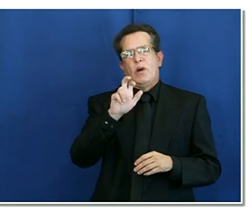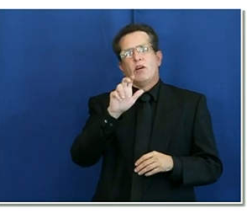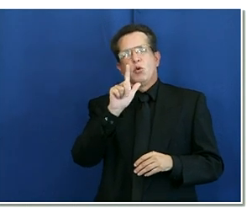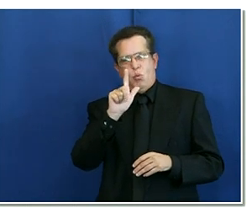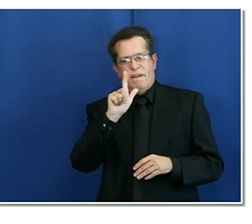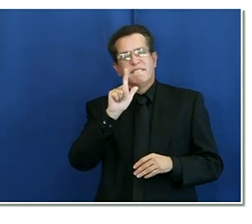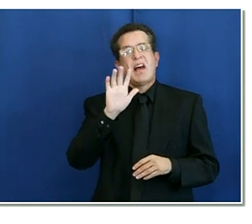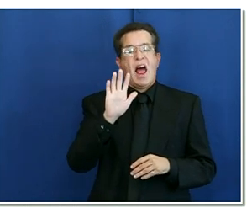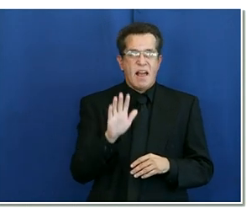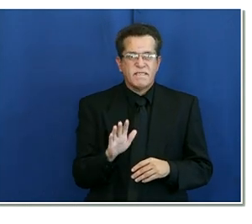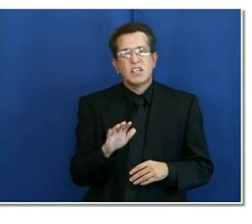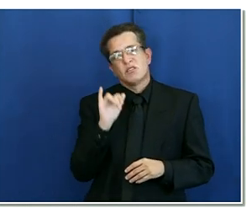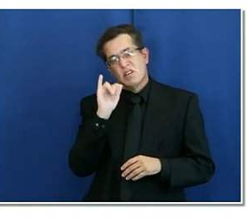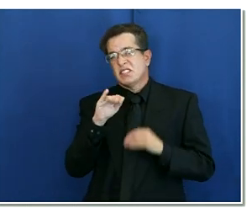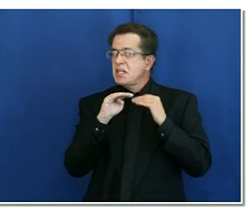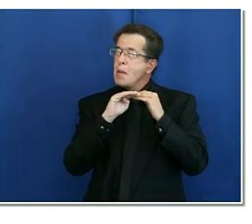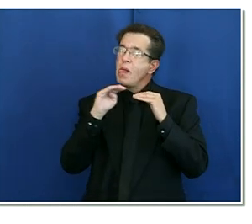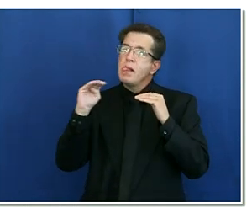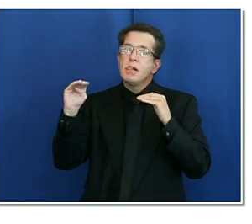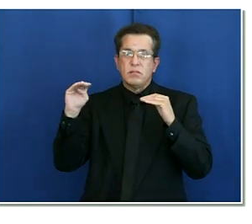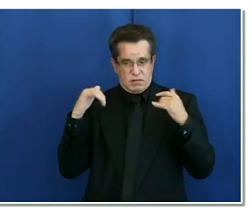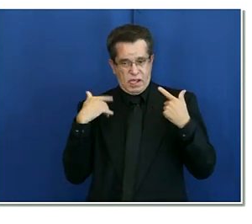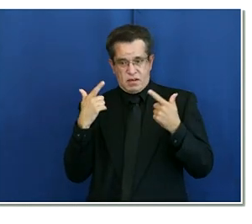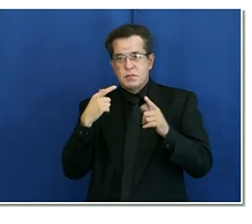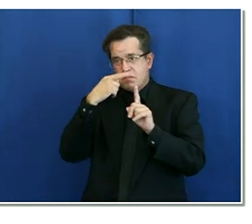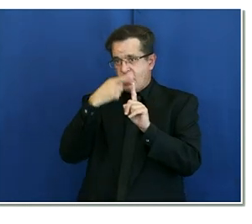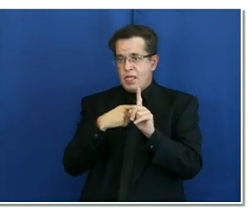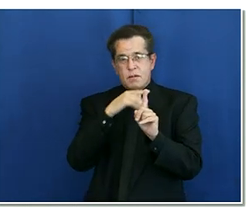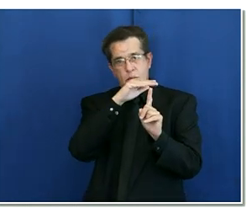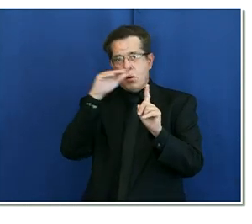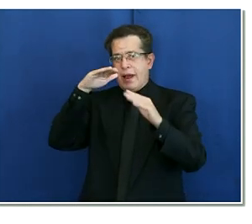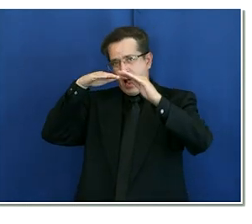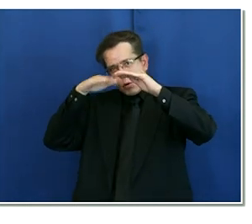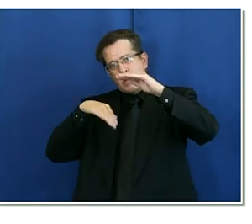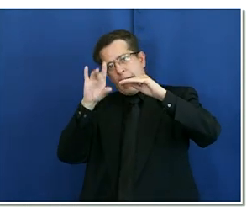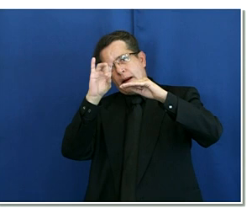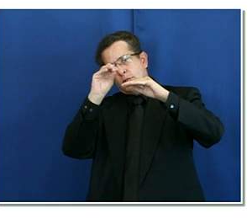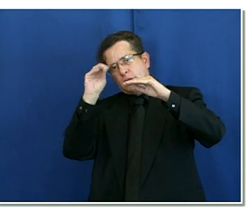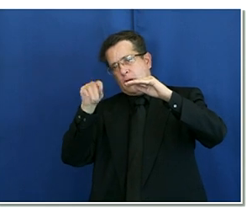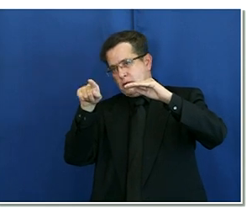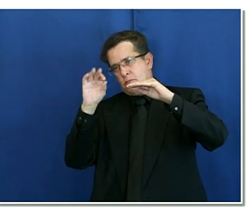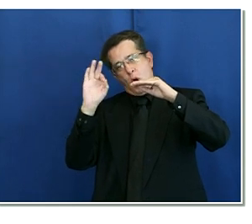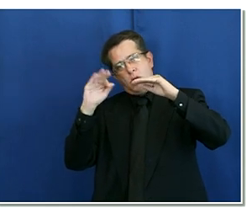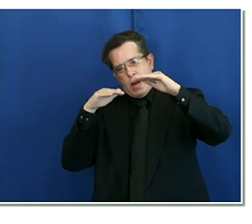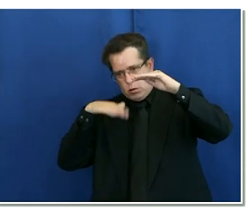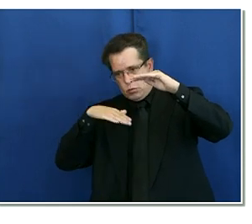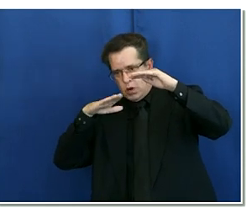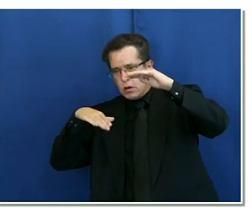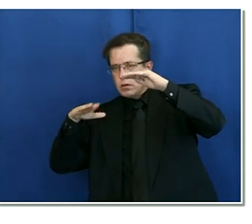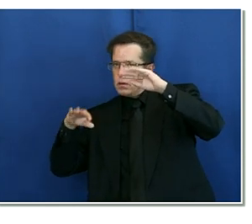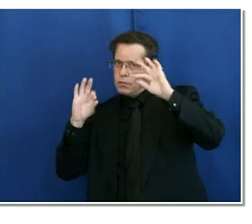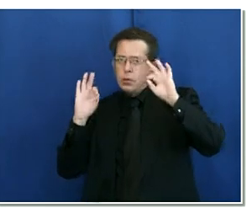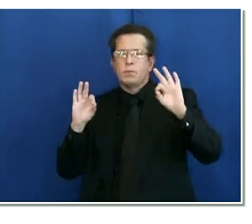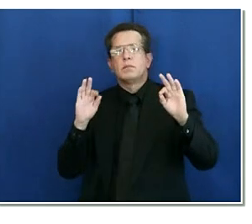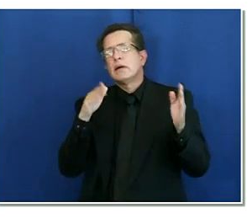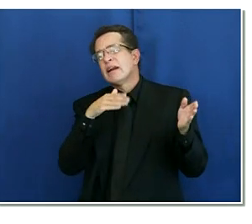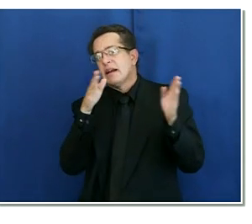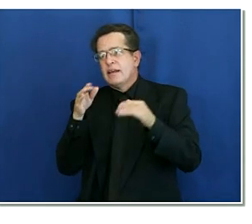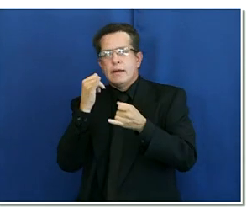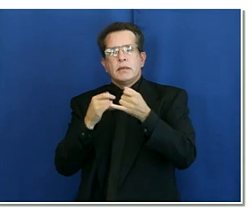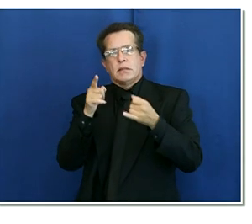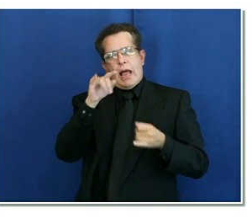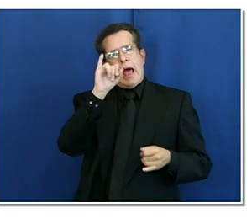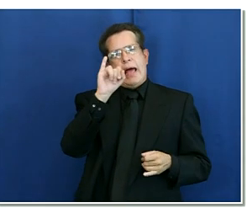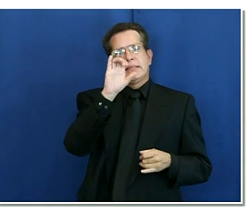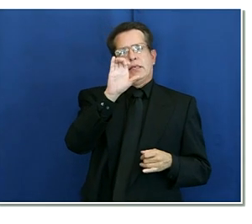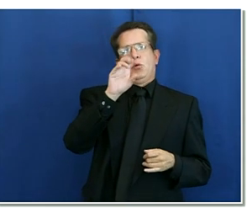stable going back over the course of the last month and below our 80% occupancy threshold and trigger. And our final stat is our ICU